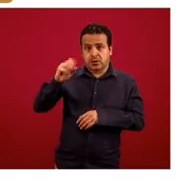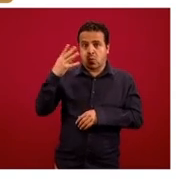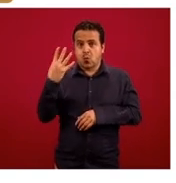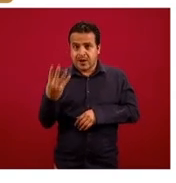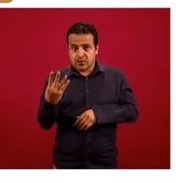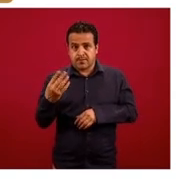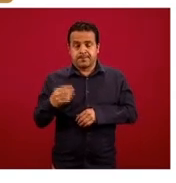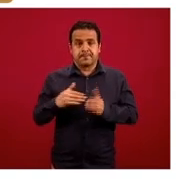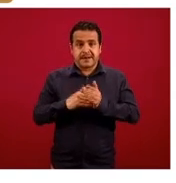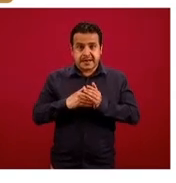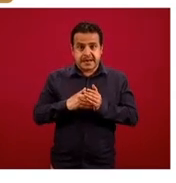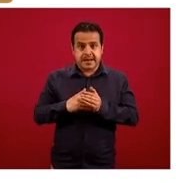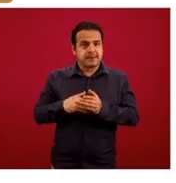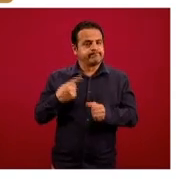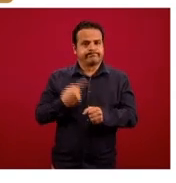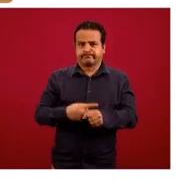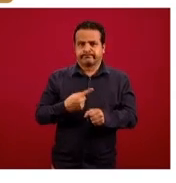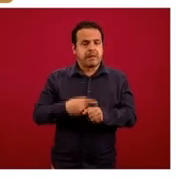We've had